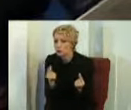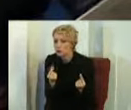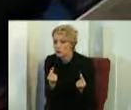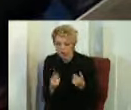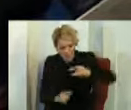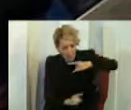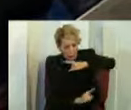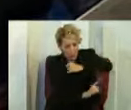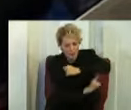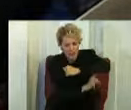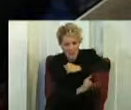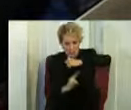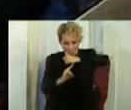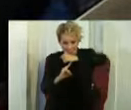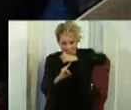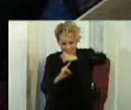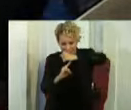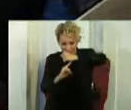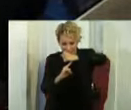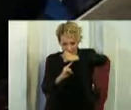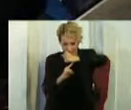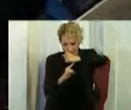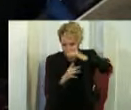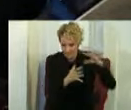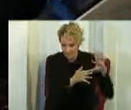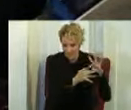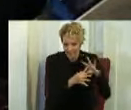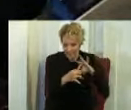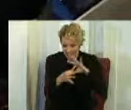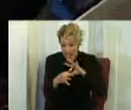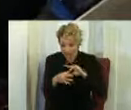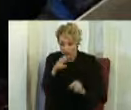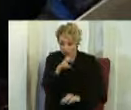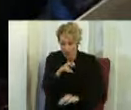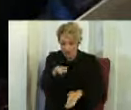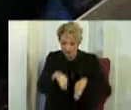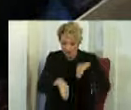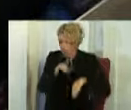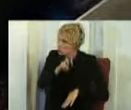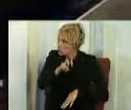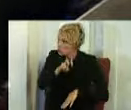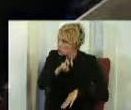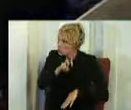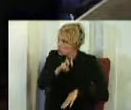May your feet journey into new lands. Excuse me one moment.